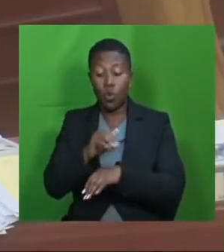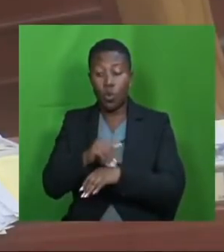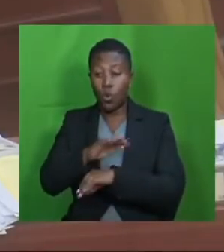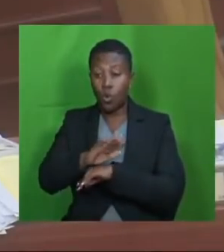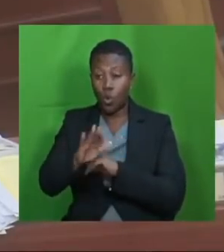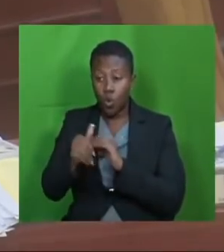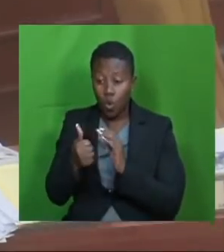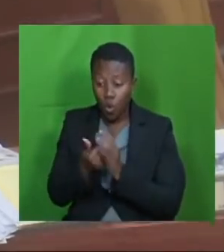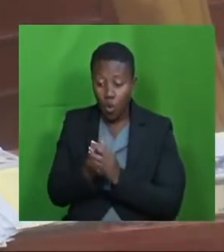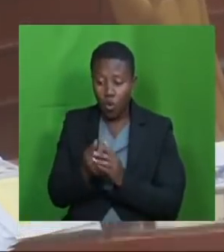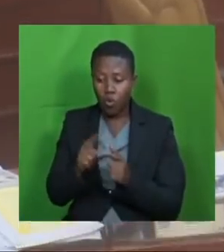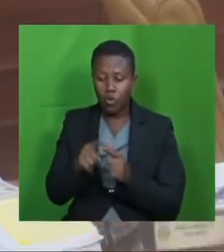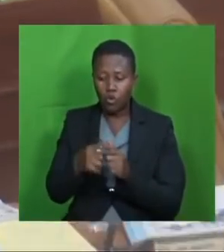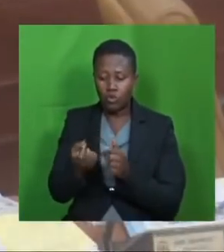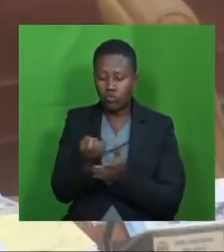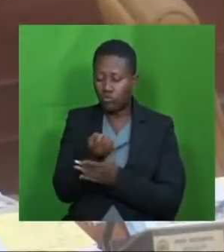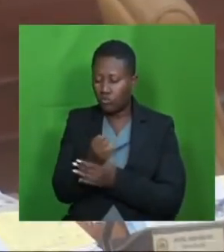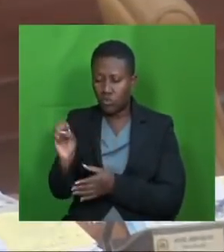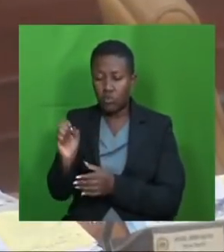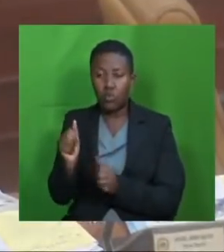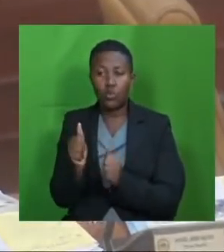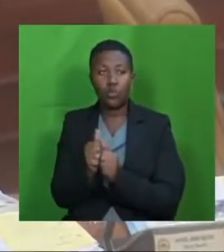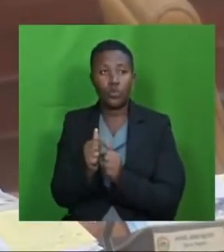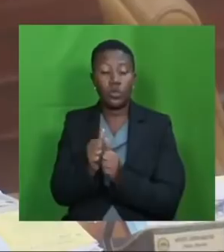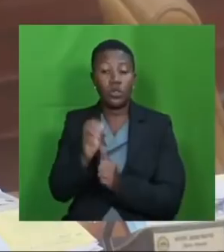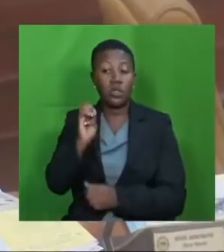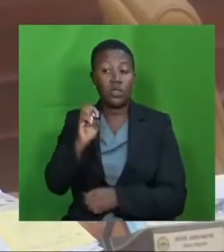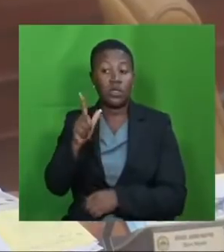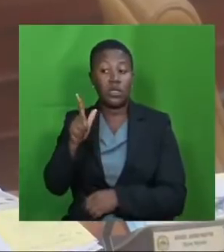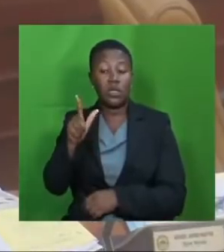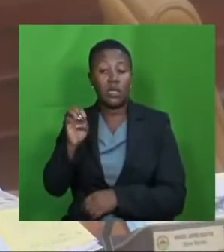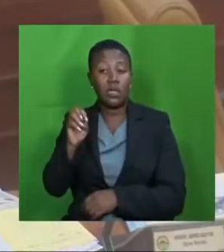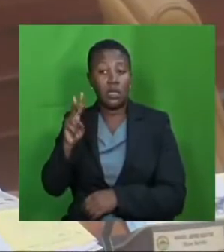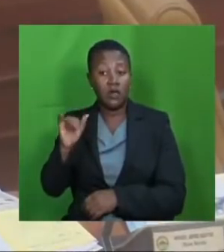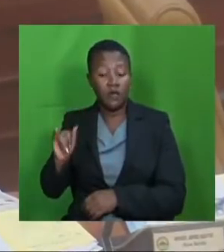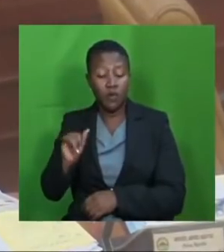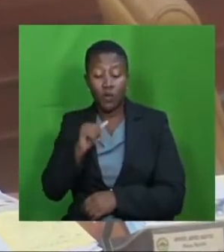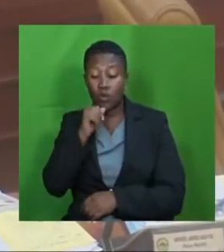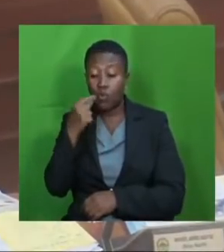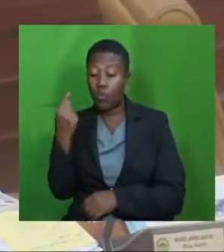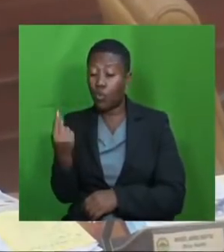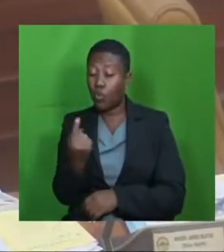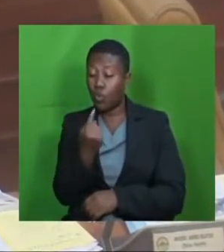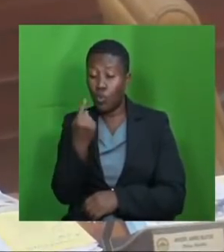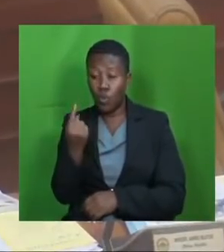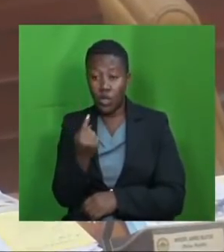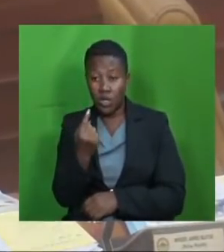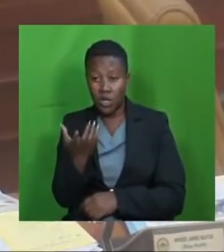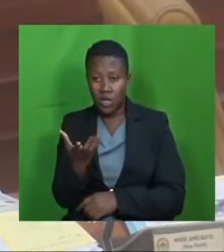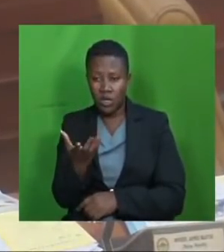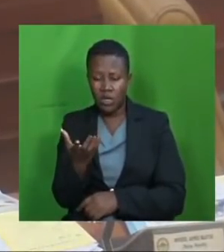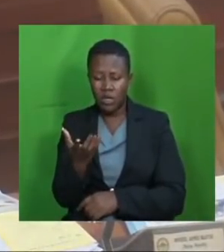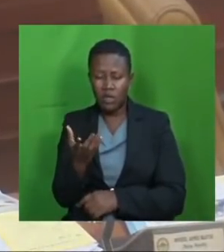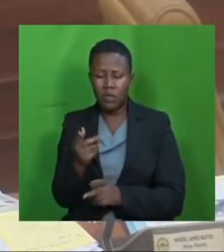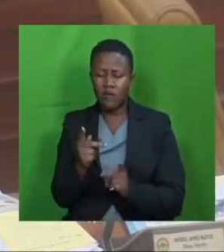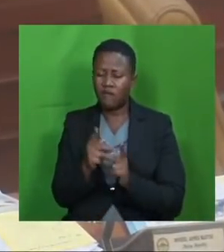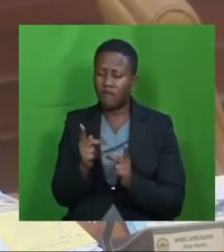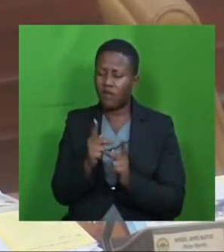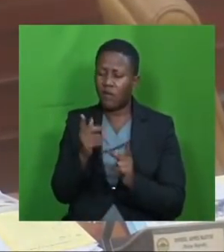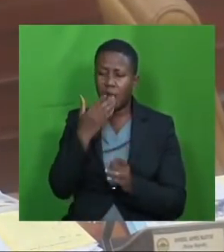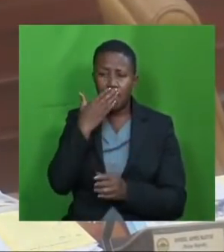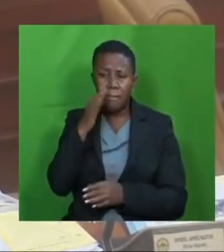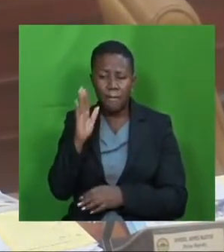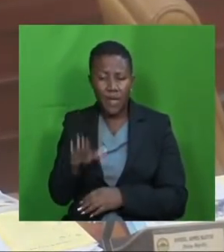to reject the e-levy, it is not only regressive, but extremely clumsy